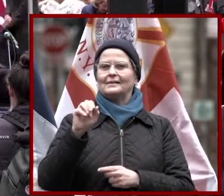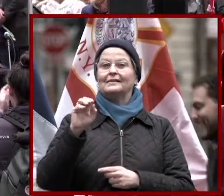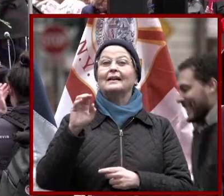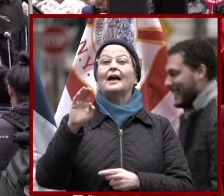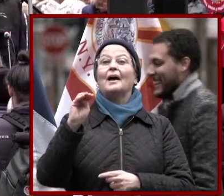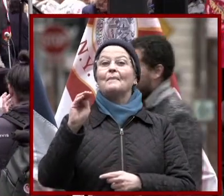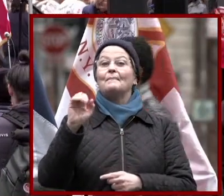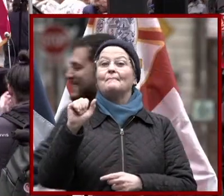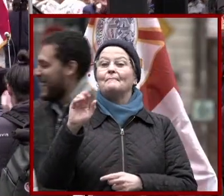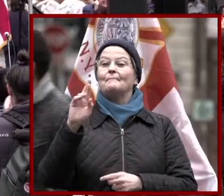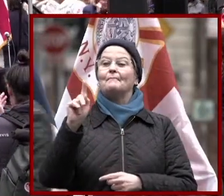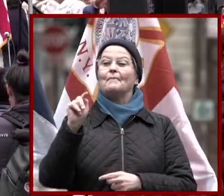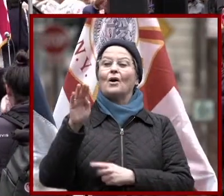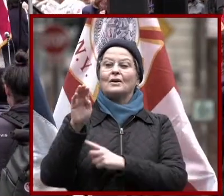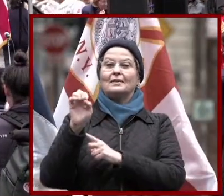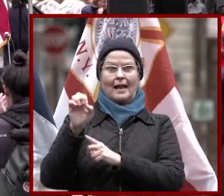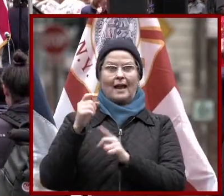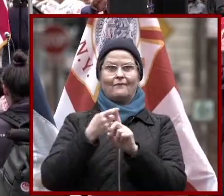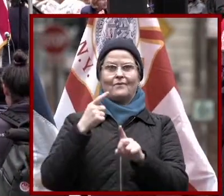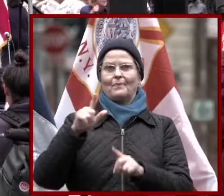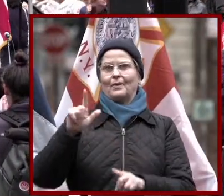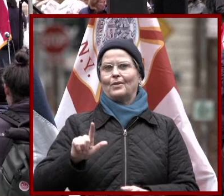Side.